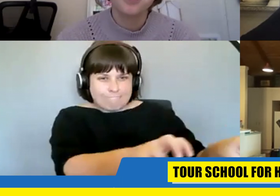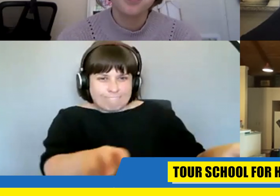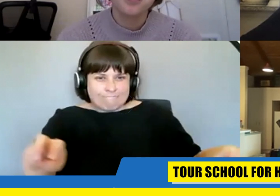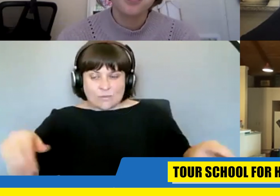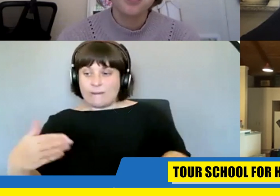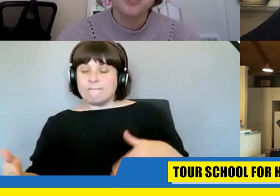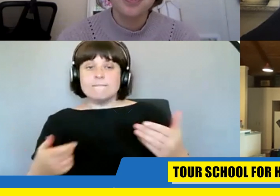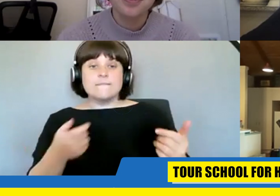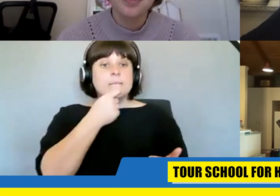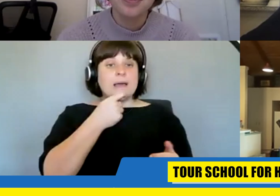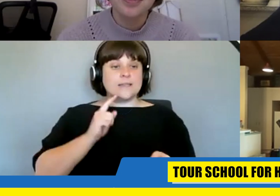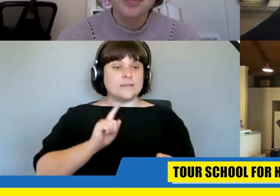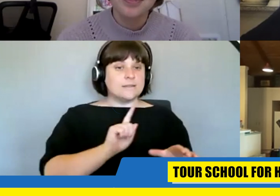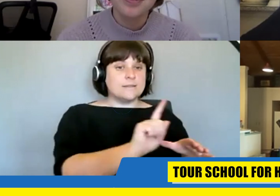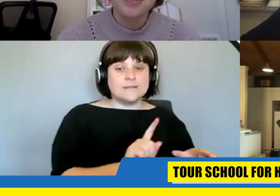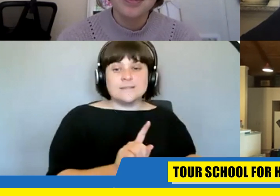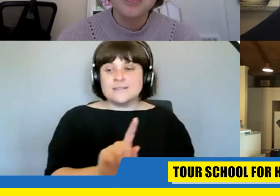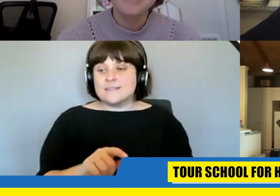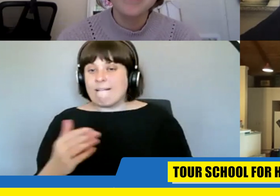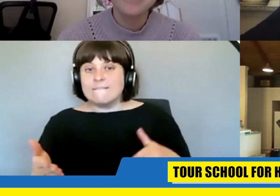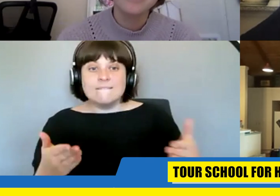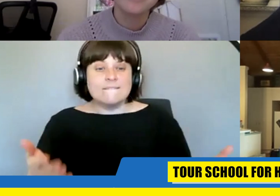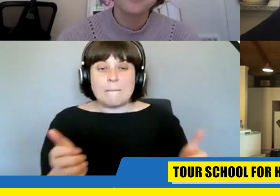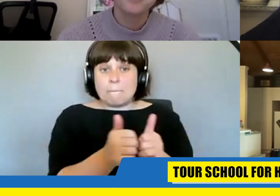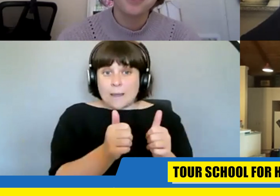and left them pretty much blank